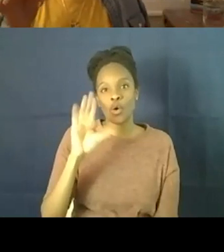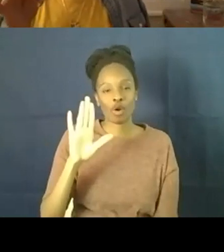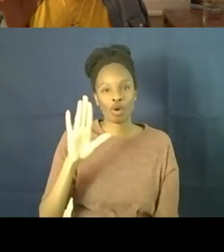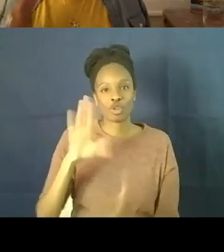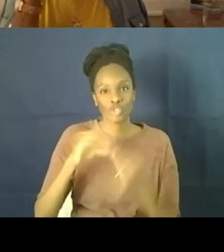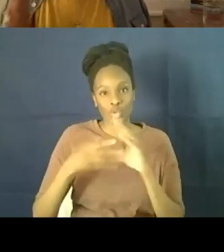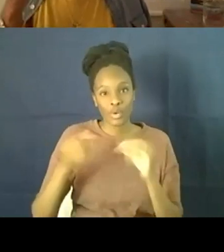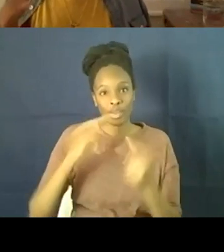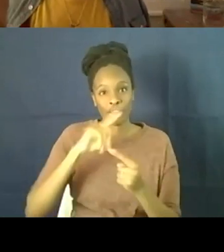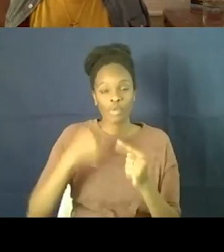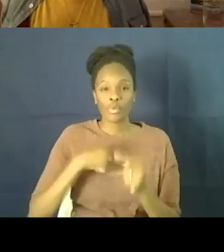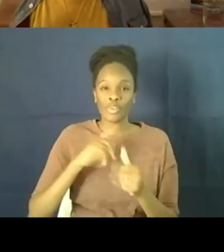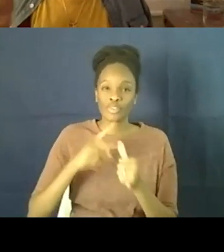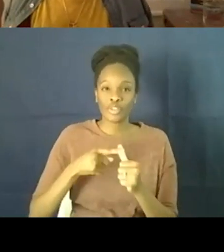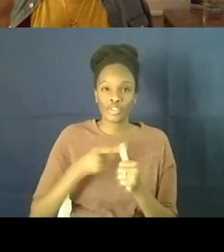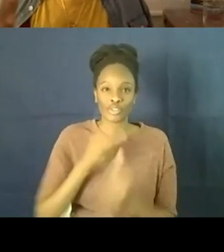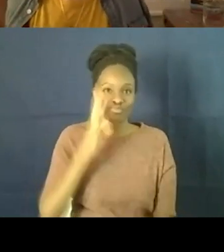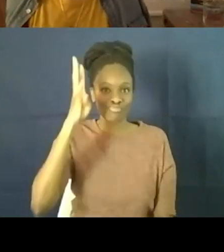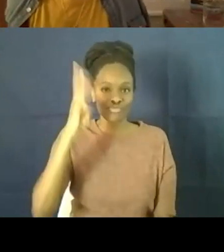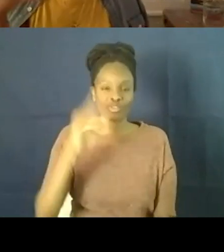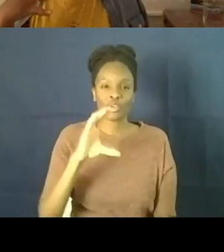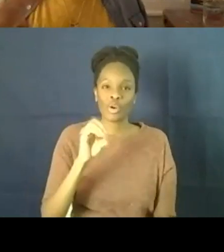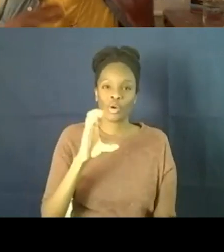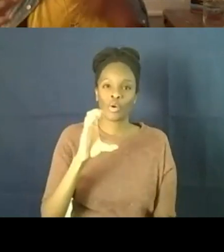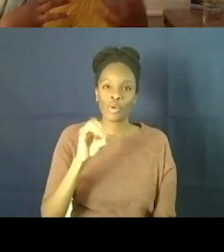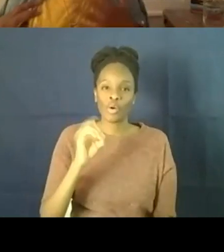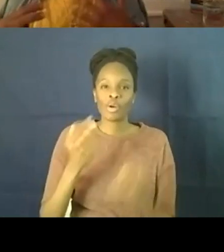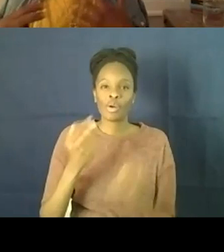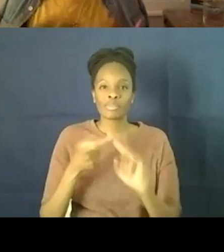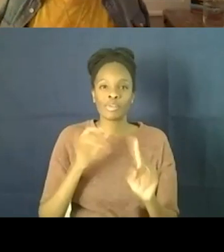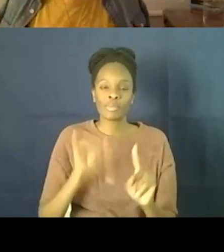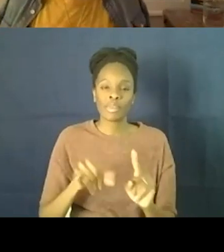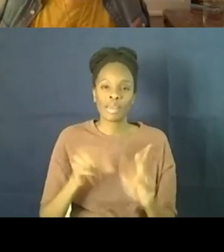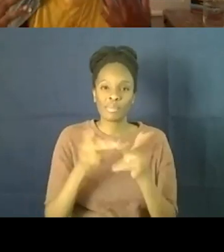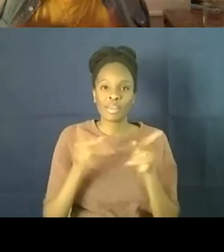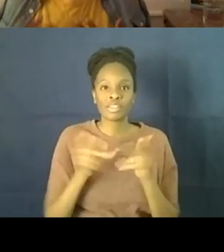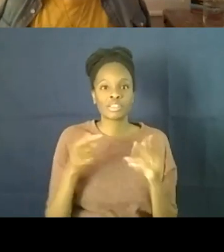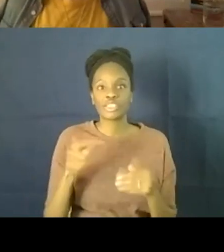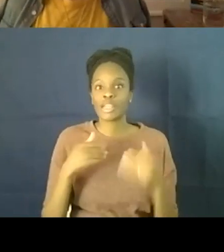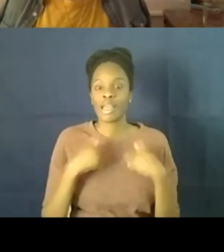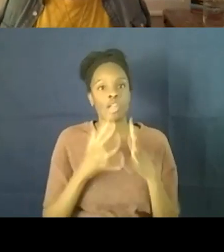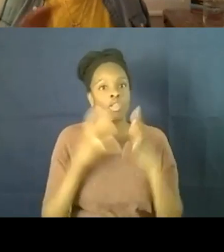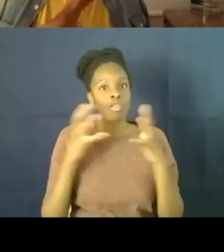think, you know, Coco comes from that place, obviously, we know, where she's keeping so many secrets about her